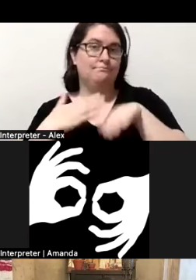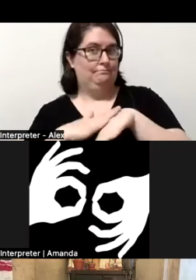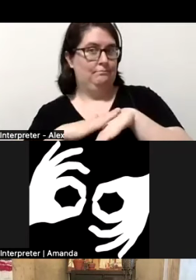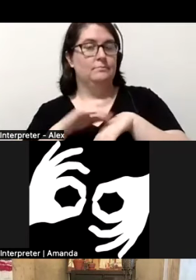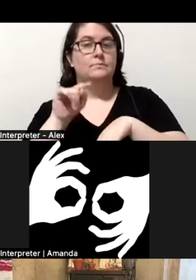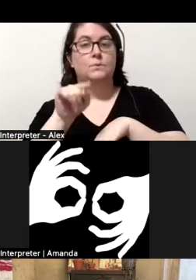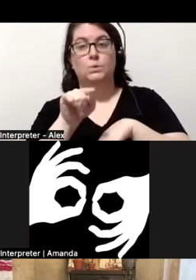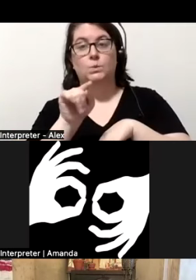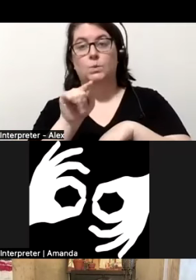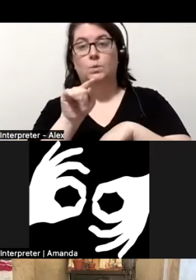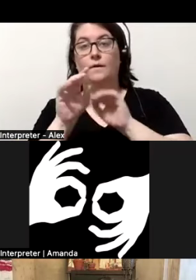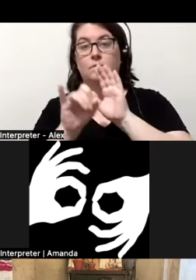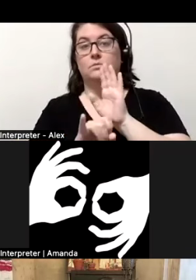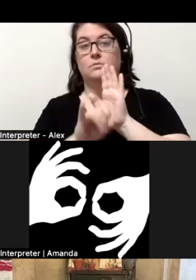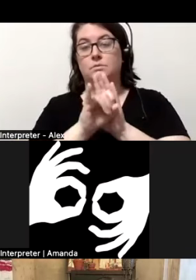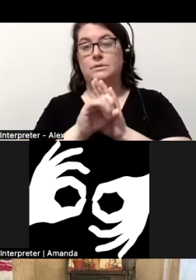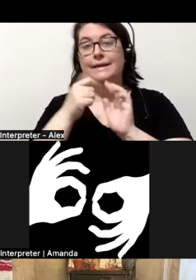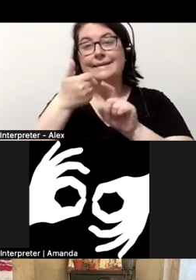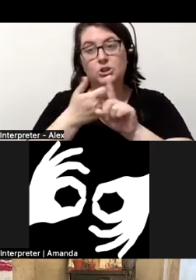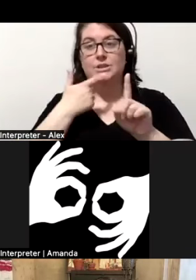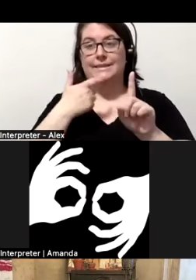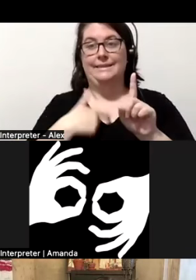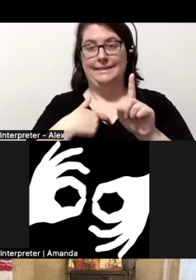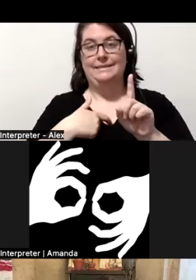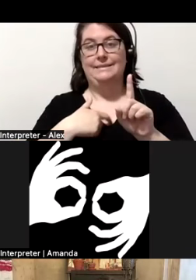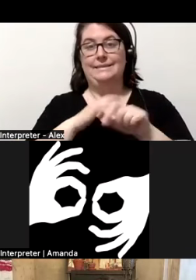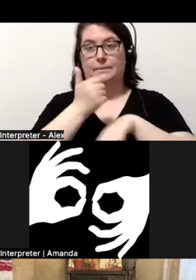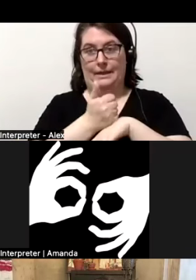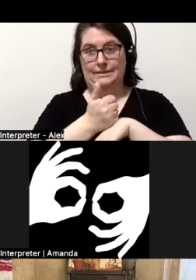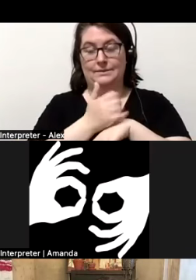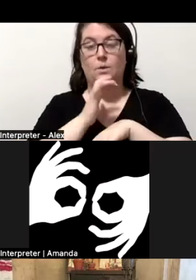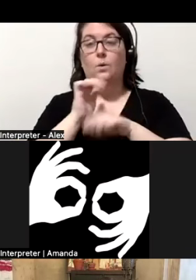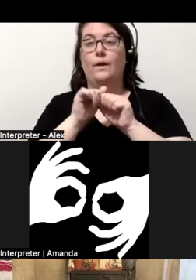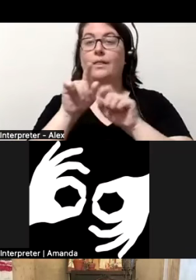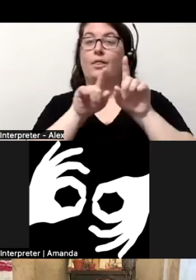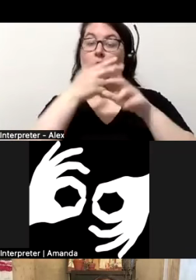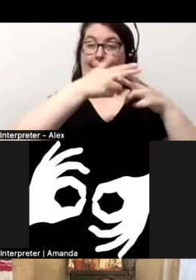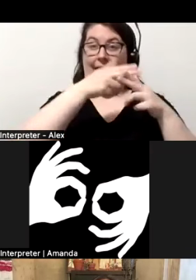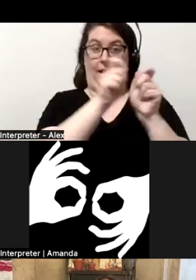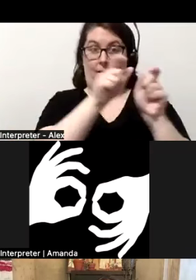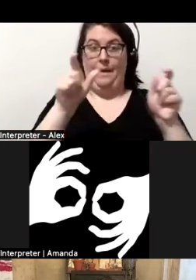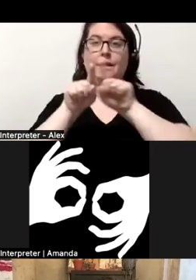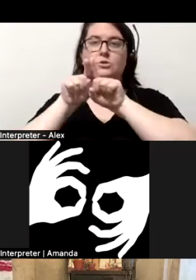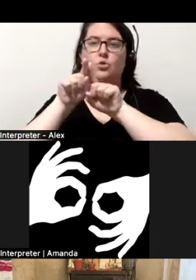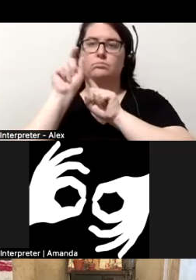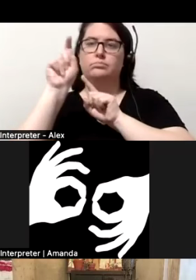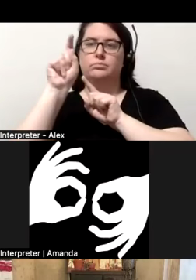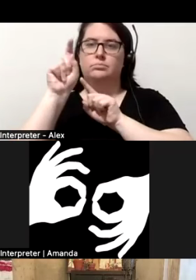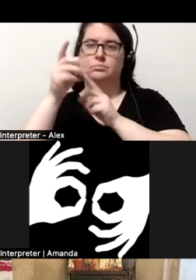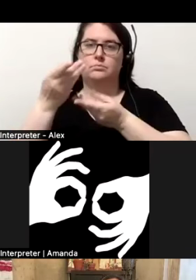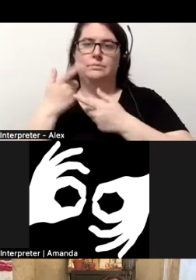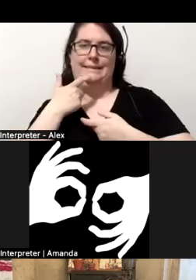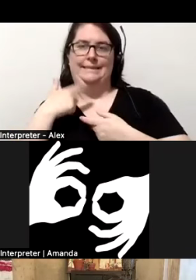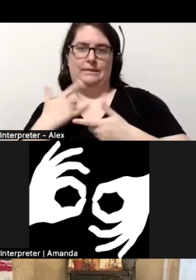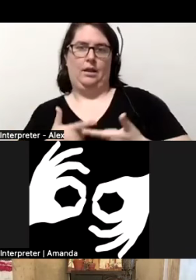have to indicate each Kingston-based artist with an asterisk after their name. And if you have roles in your request year